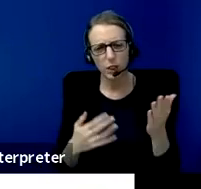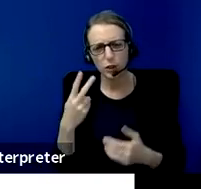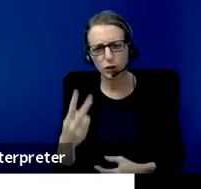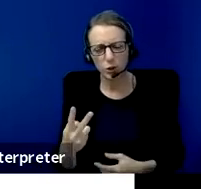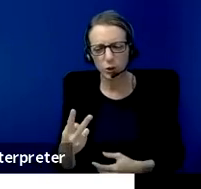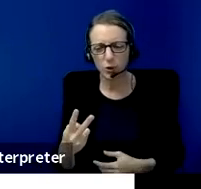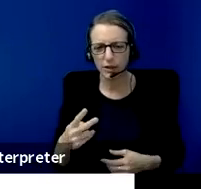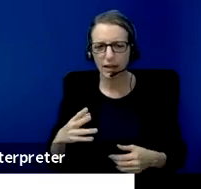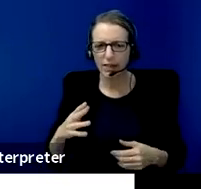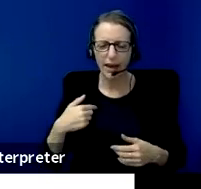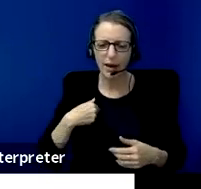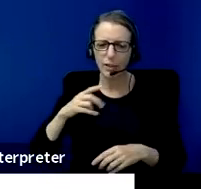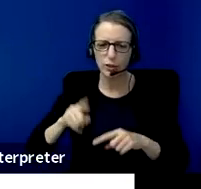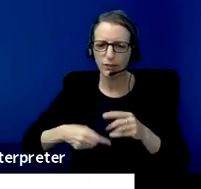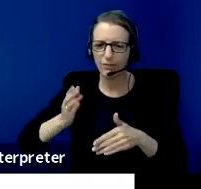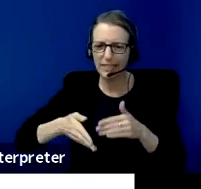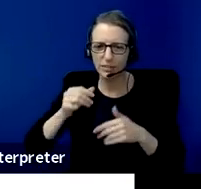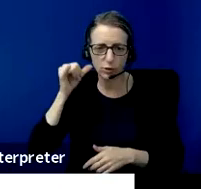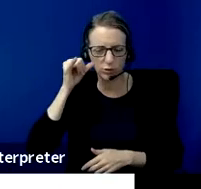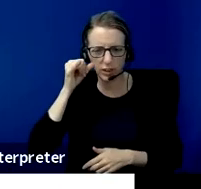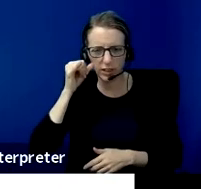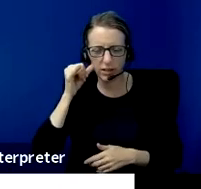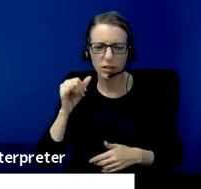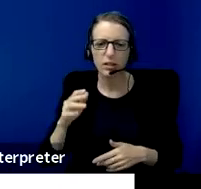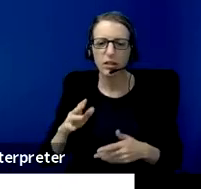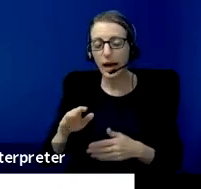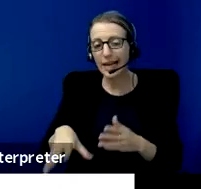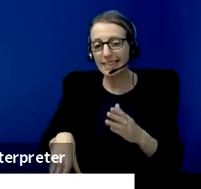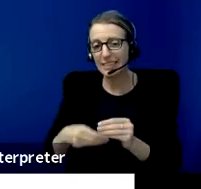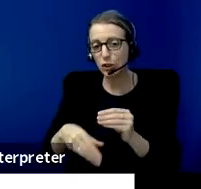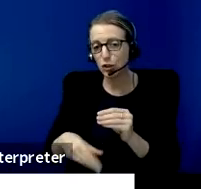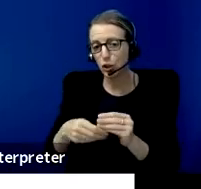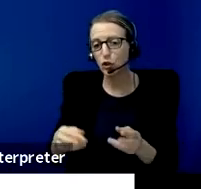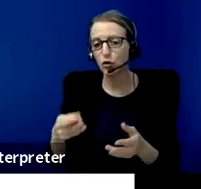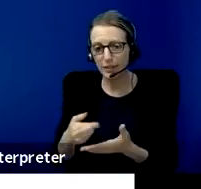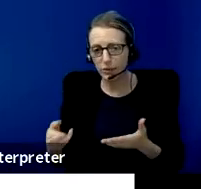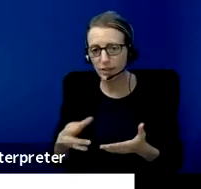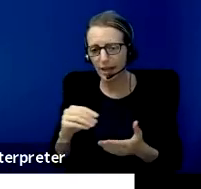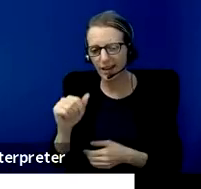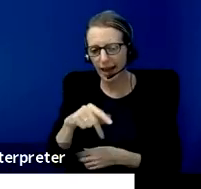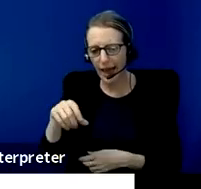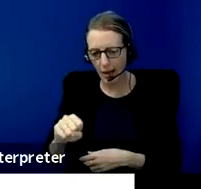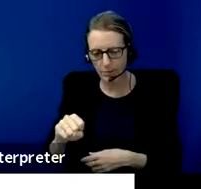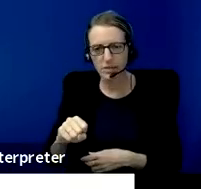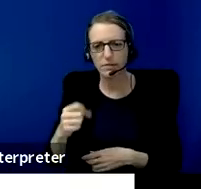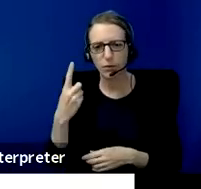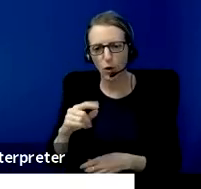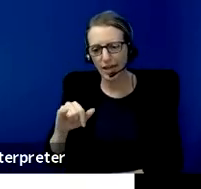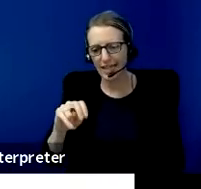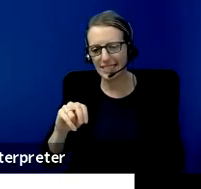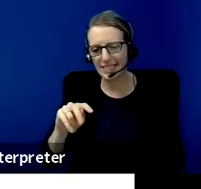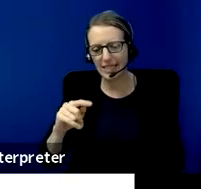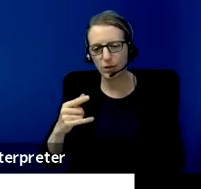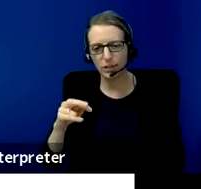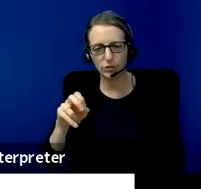not able to get to yesterday, which we'll do shortly, which is additional resources and apps that integrate. Yesterday,